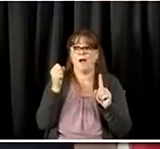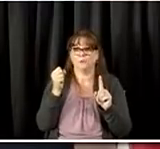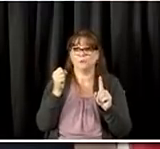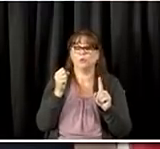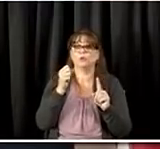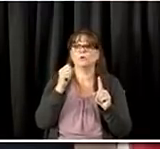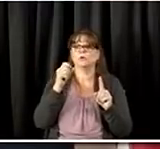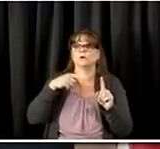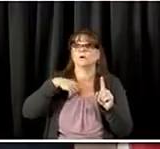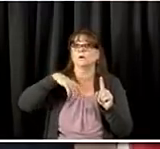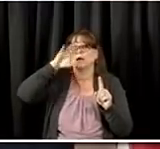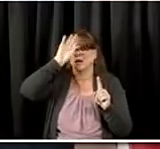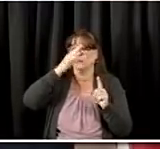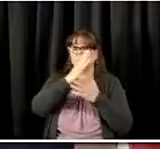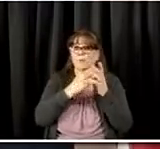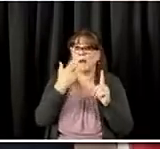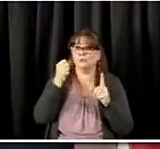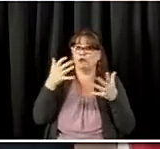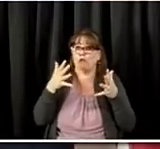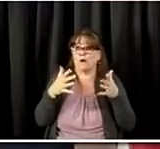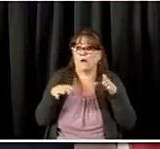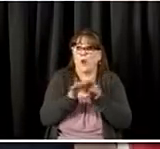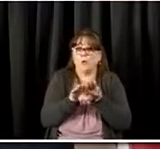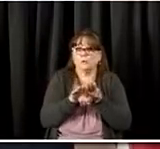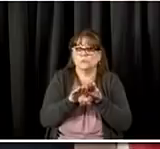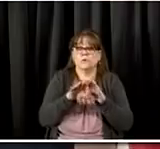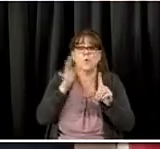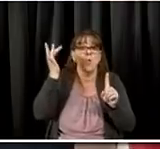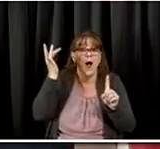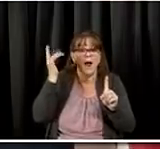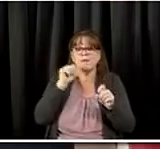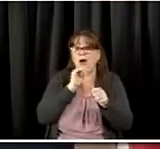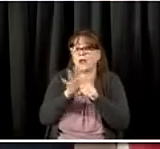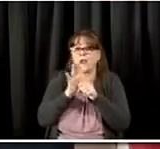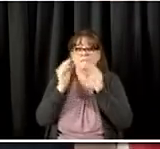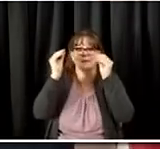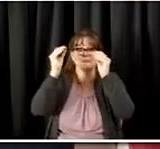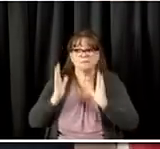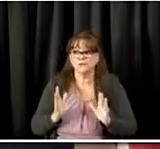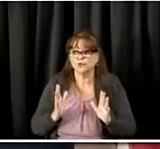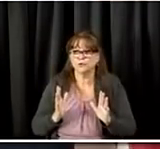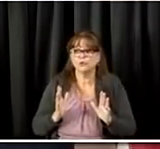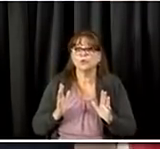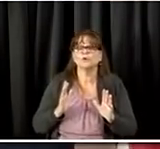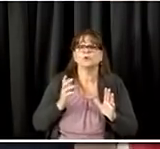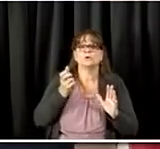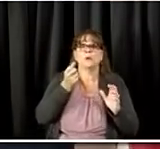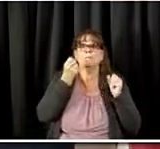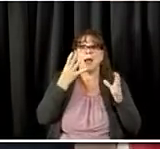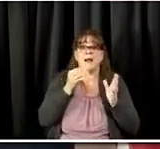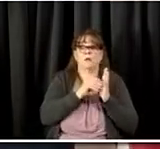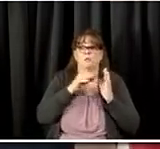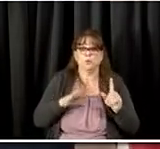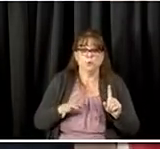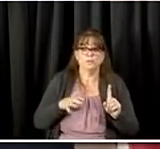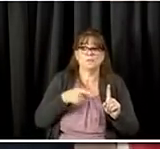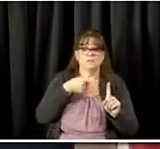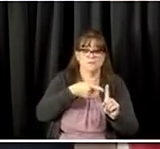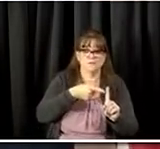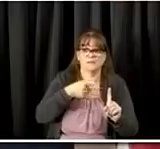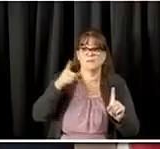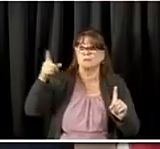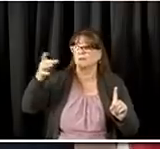because they did not have enough staff members to watch over their students because the staff was in quarantine for COVID-19